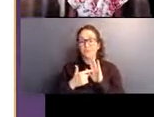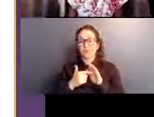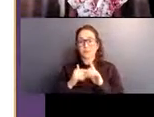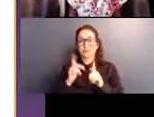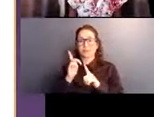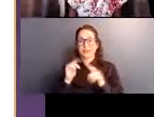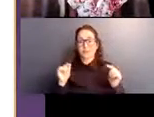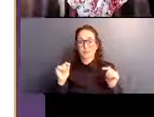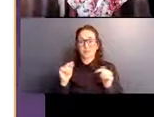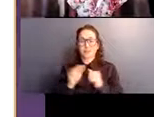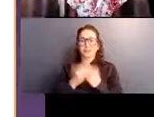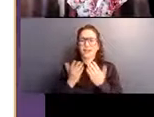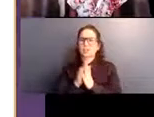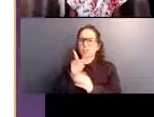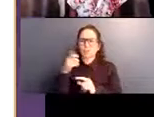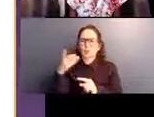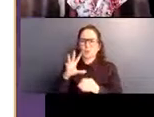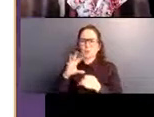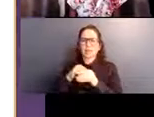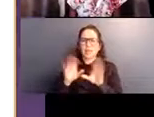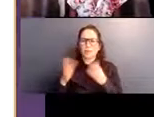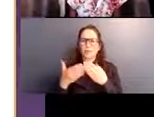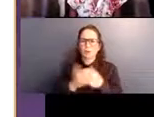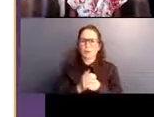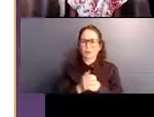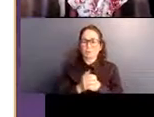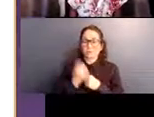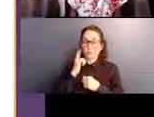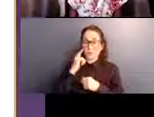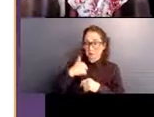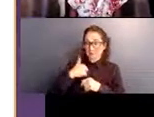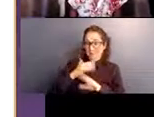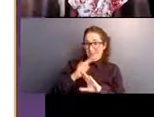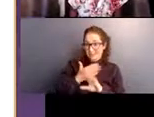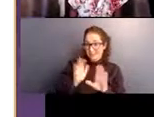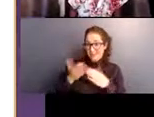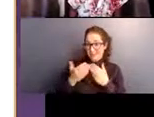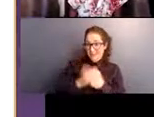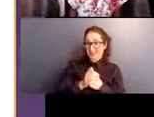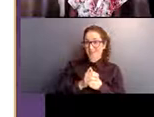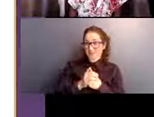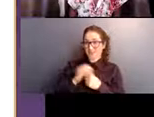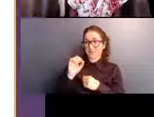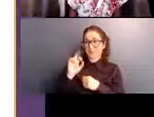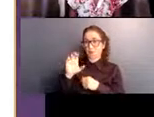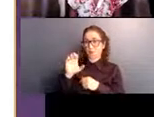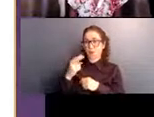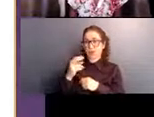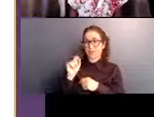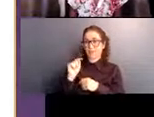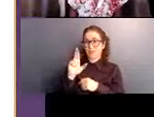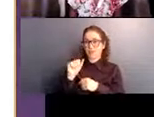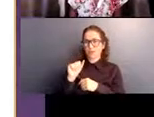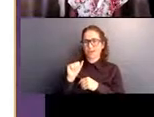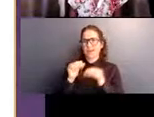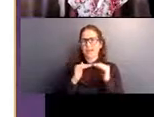asks who's in the room? In my case, in the band room, in the orchestra. And equity is going to respond who's trying